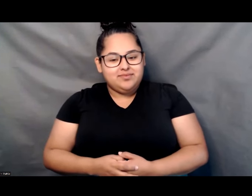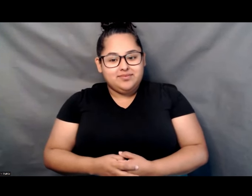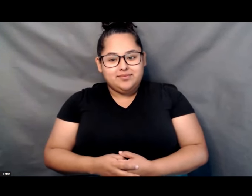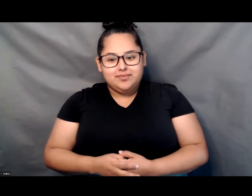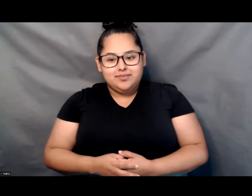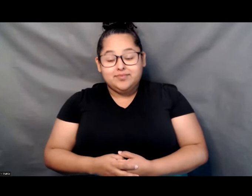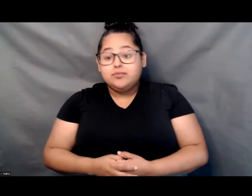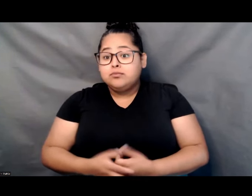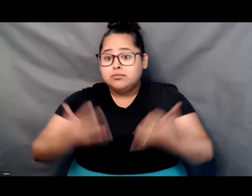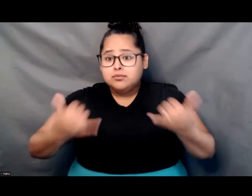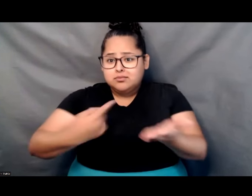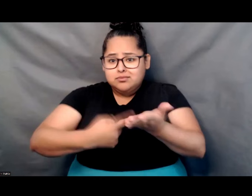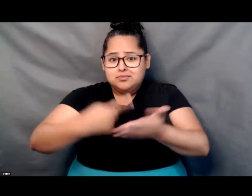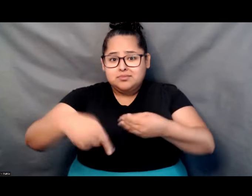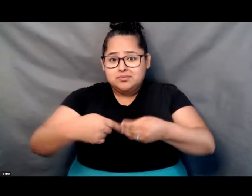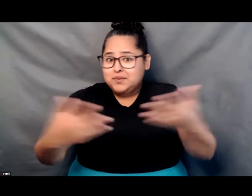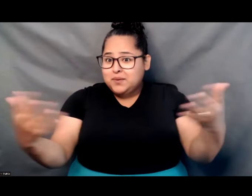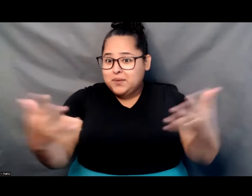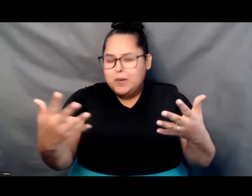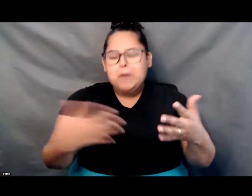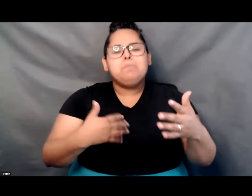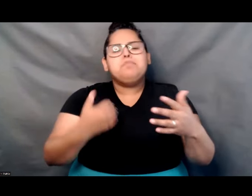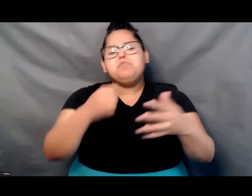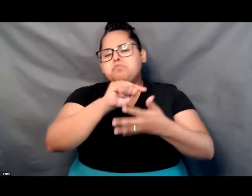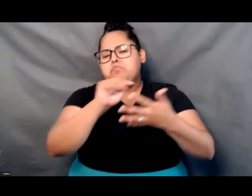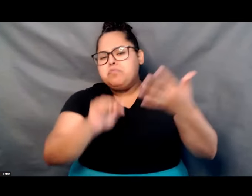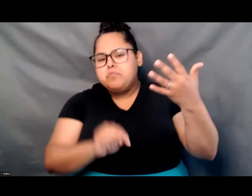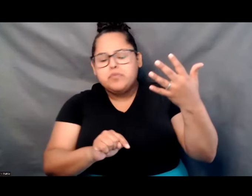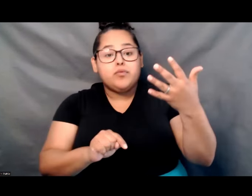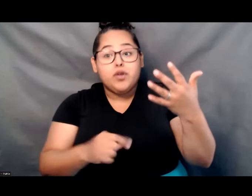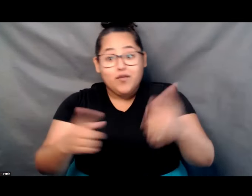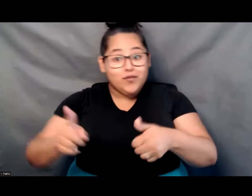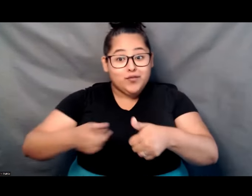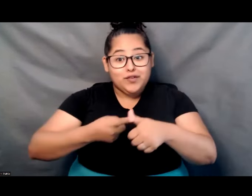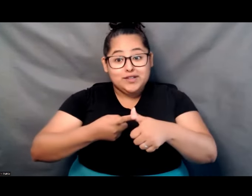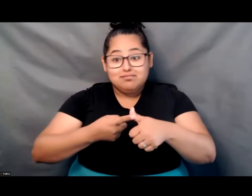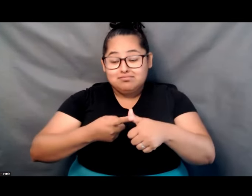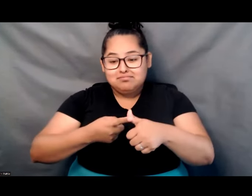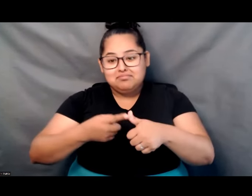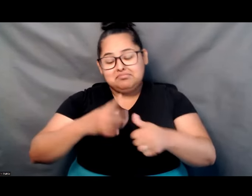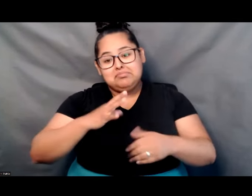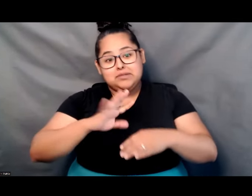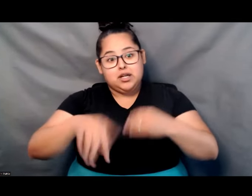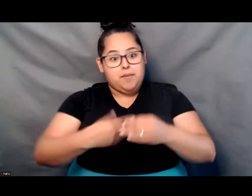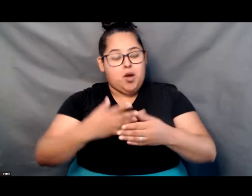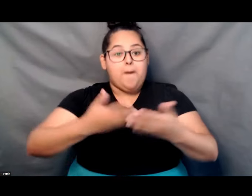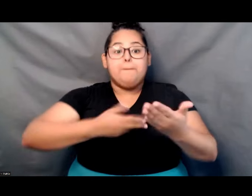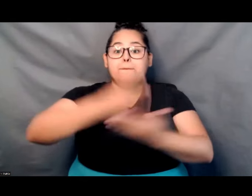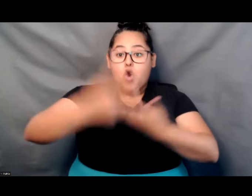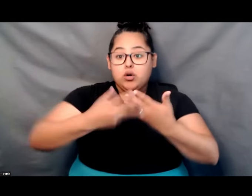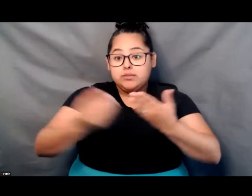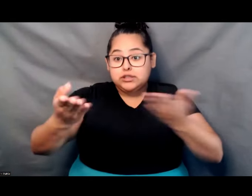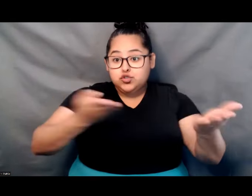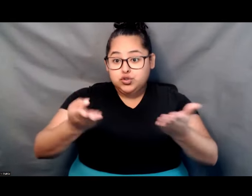So today we're going to be talking about a couple of different things. One of the first, we're going to be talking about the different programs and services we have here